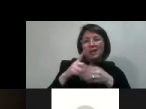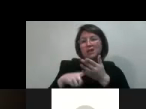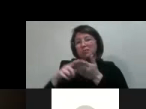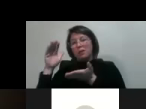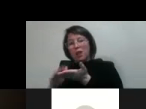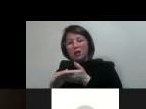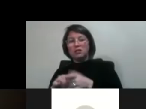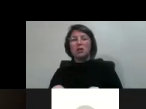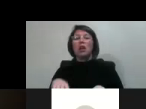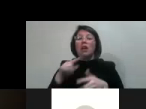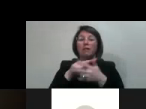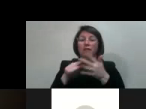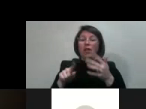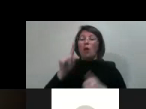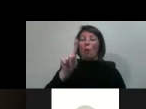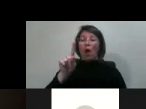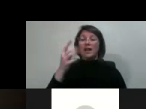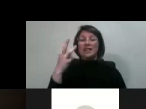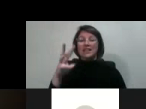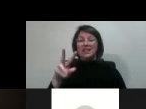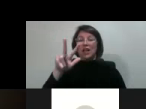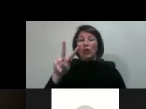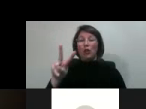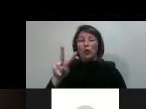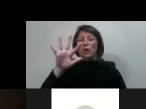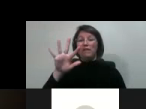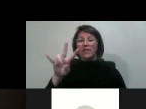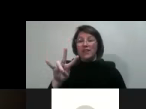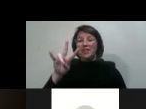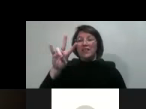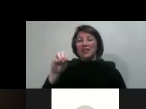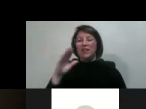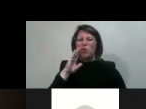16, 32, 57, and 70.